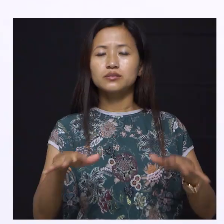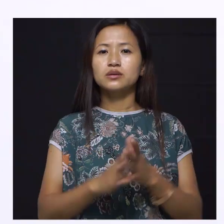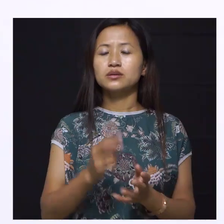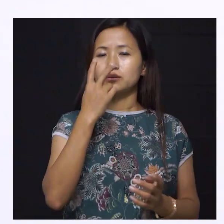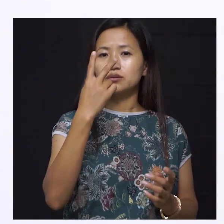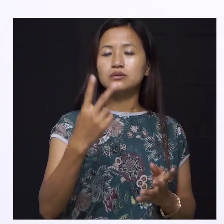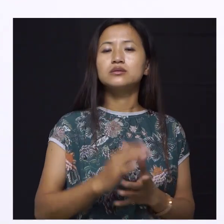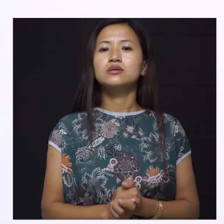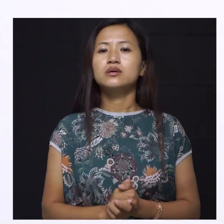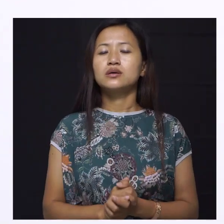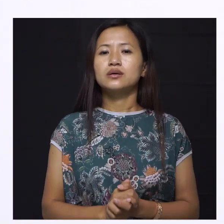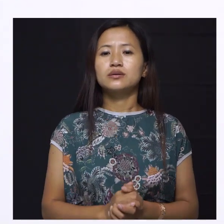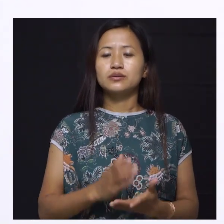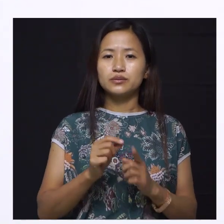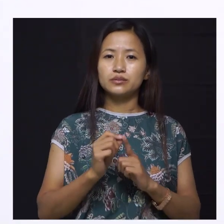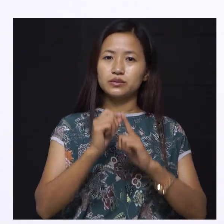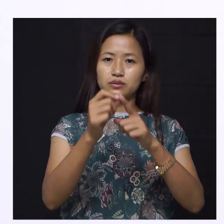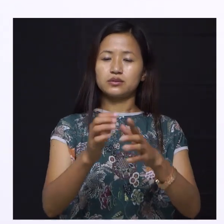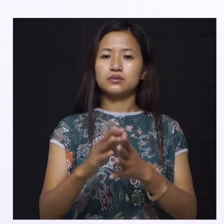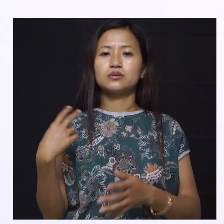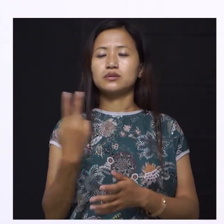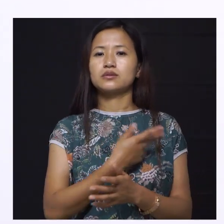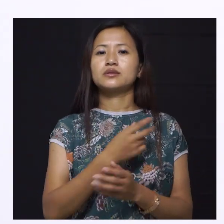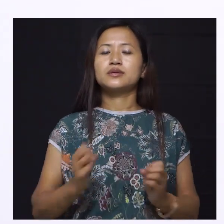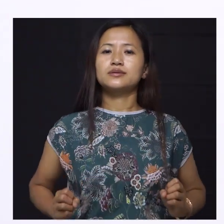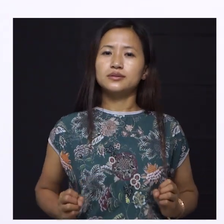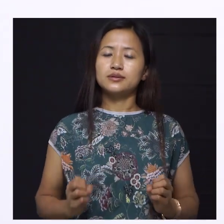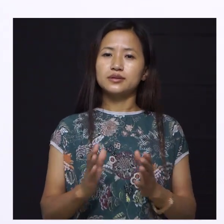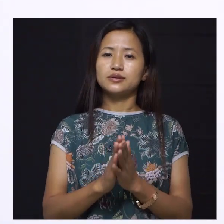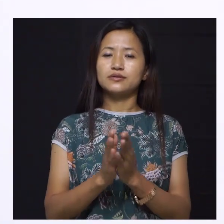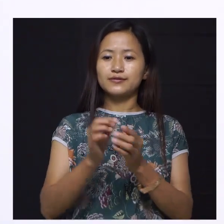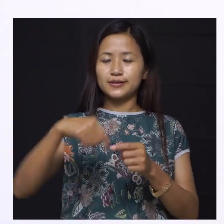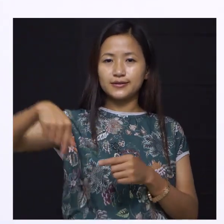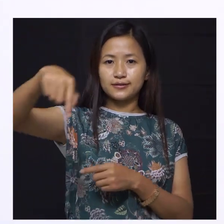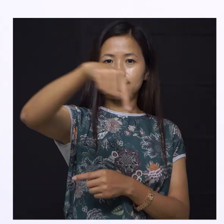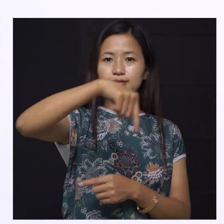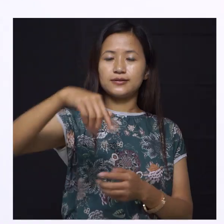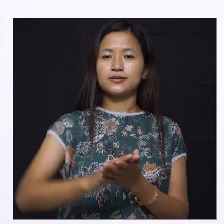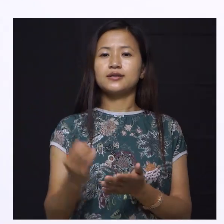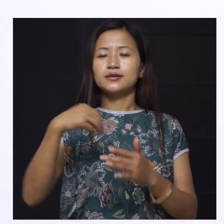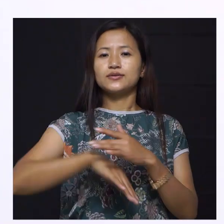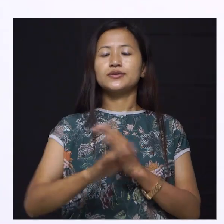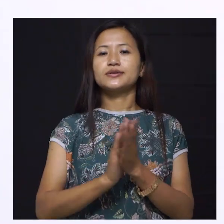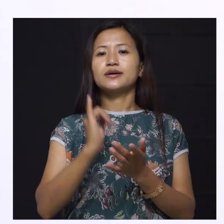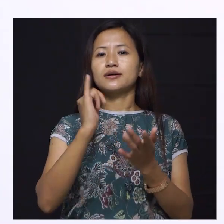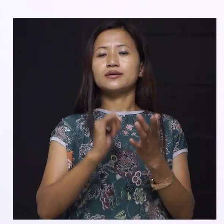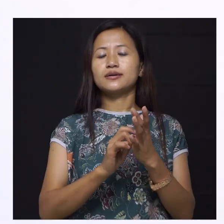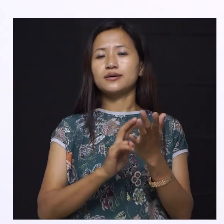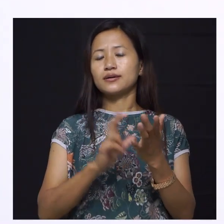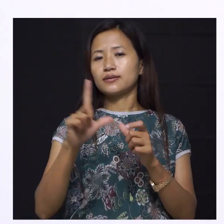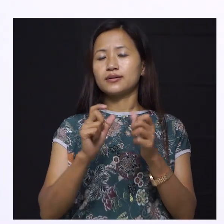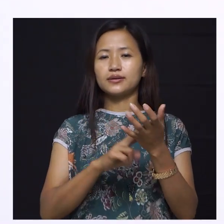is the drama will present to us the setting of a kitchen in an island on the west coast